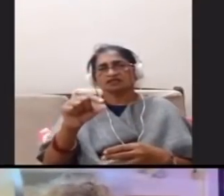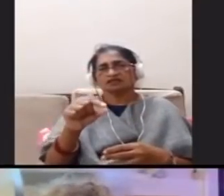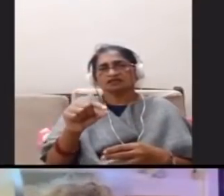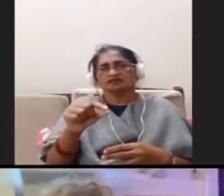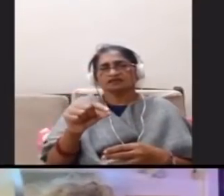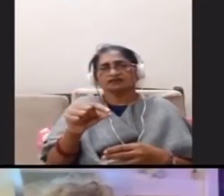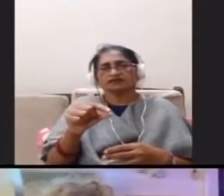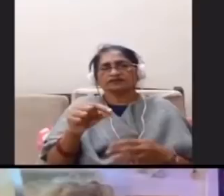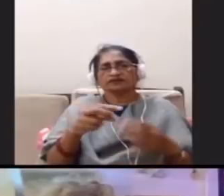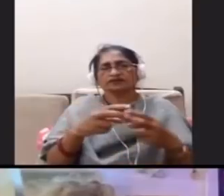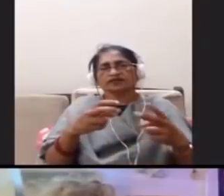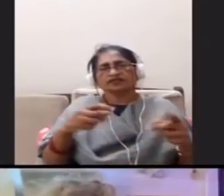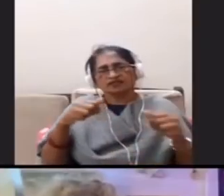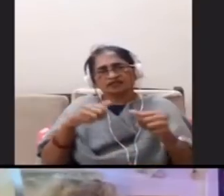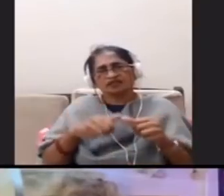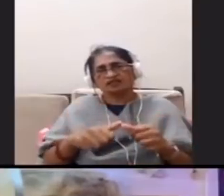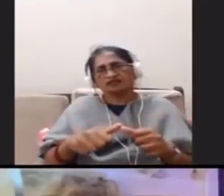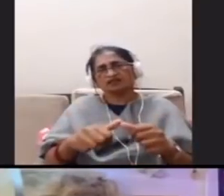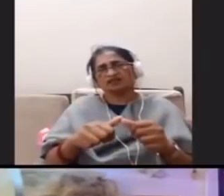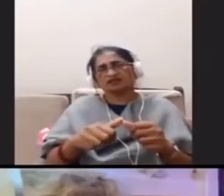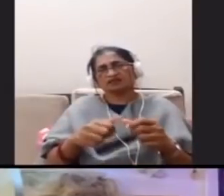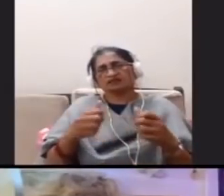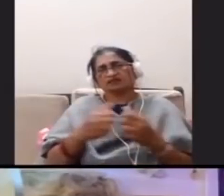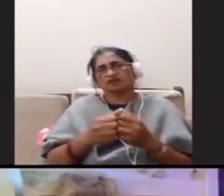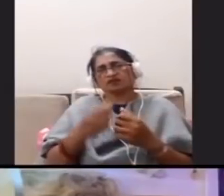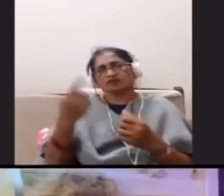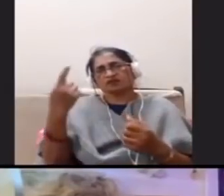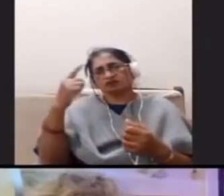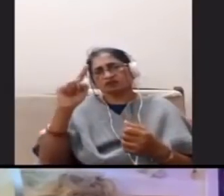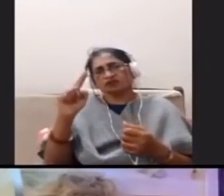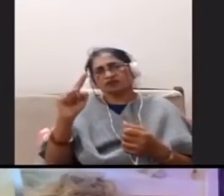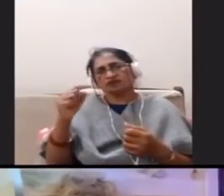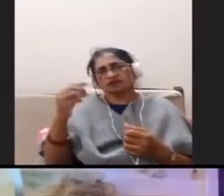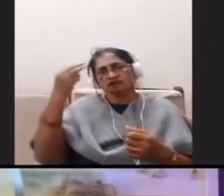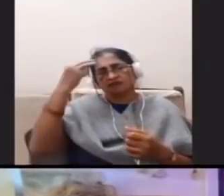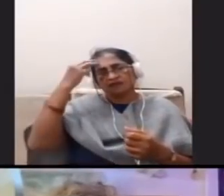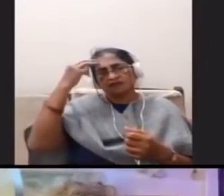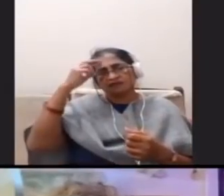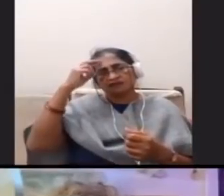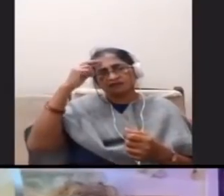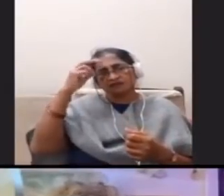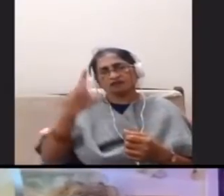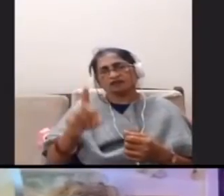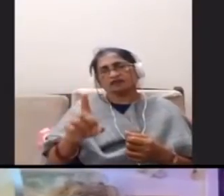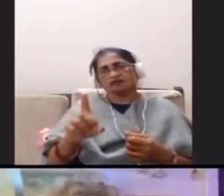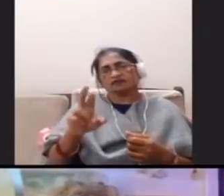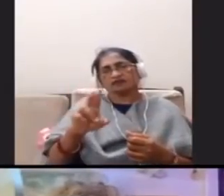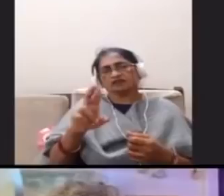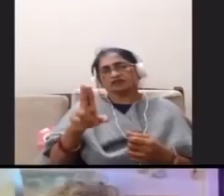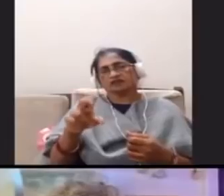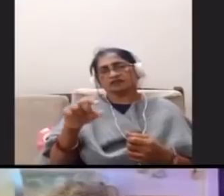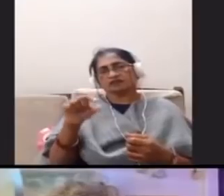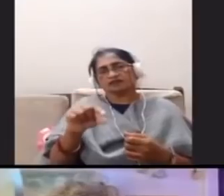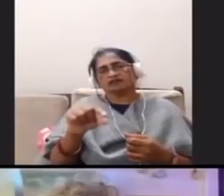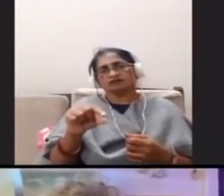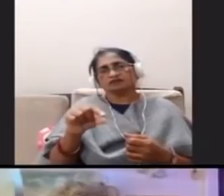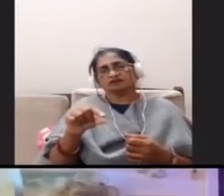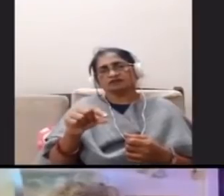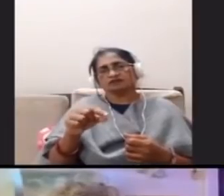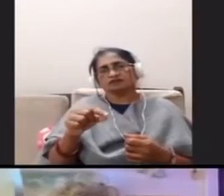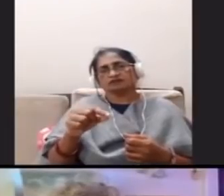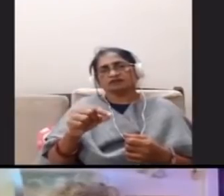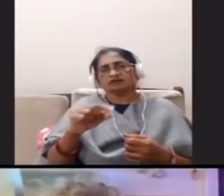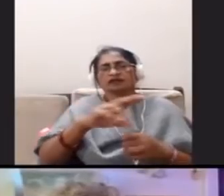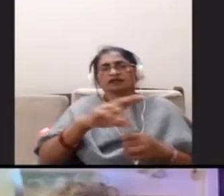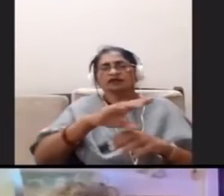devastated, she continues to be campaigning for mental health issues and drug issues. As a well-known public figure,